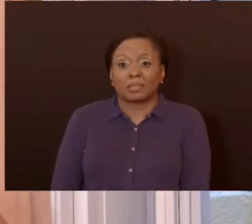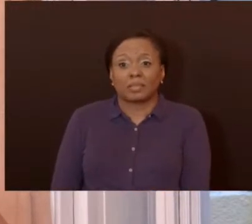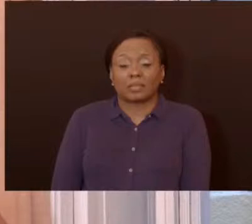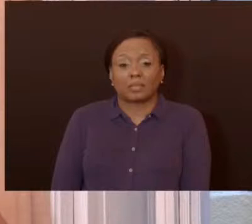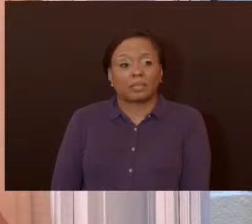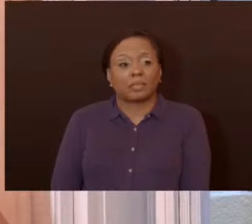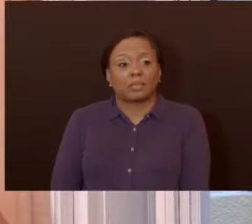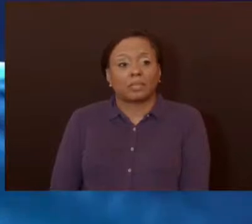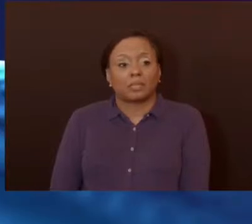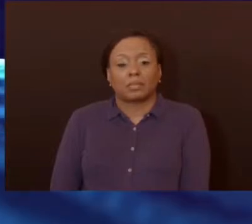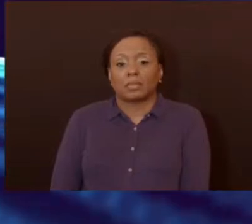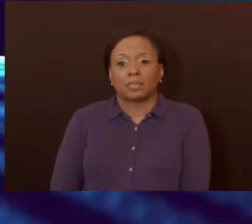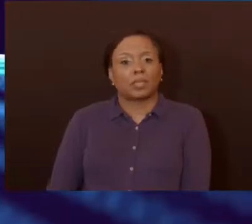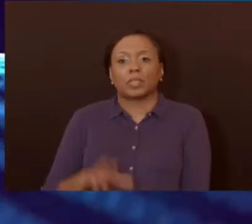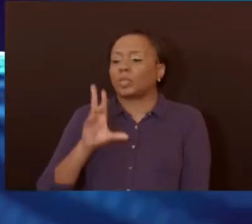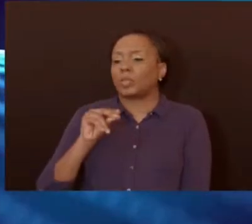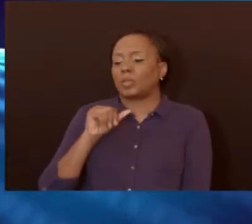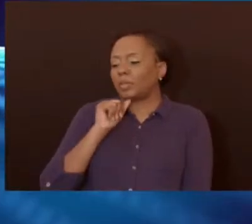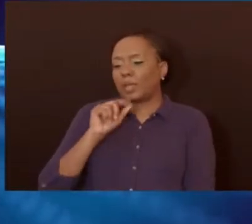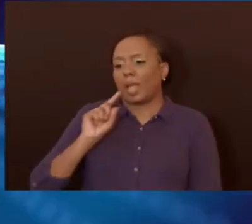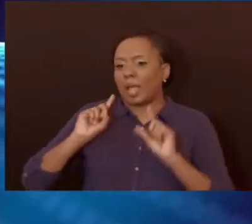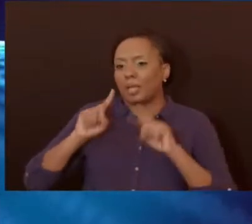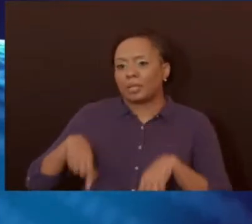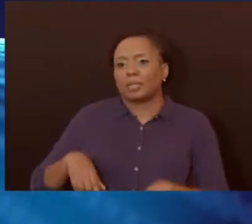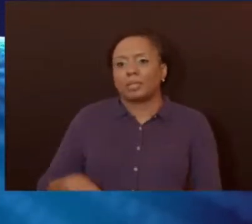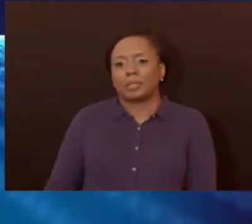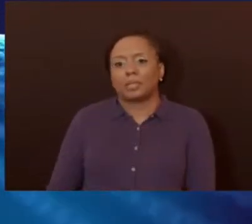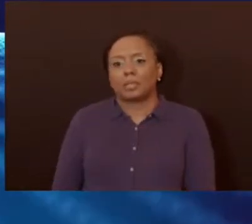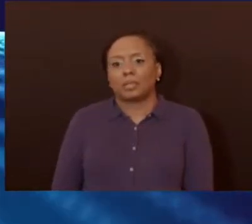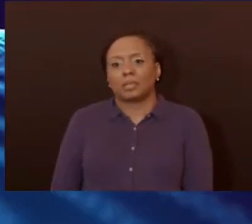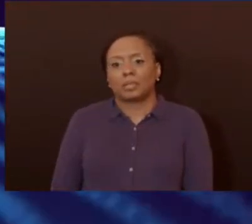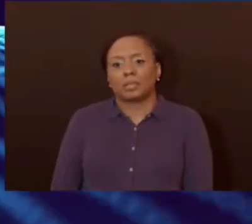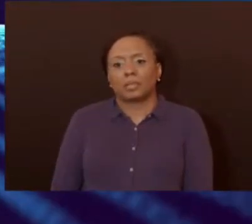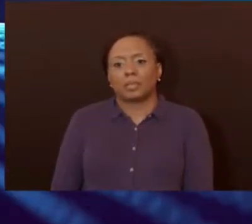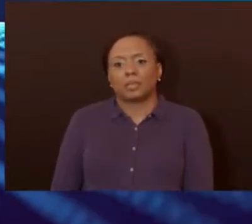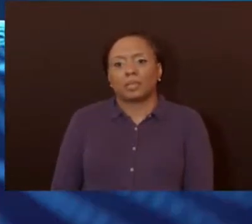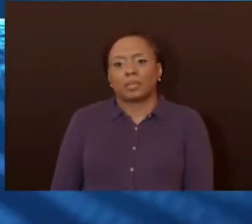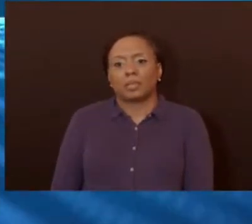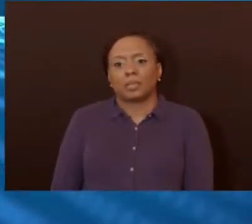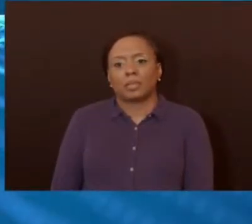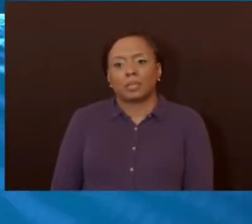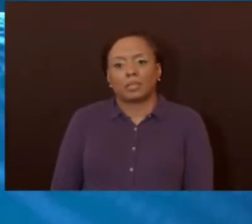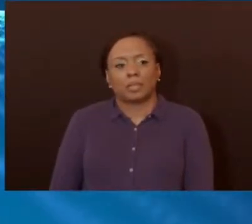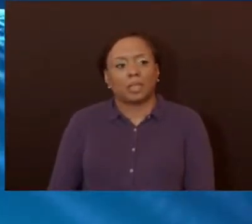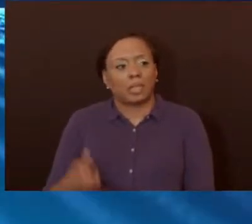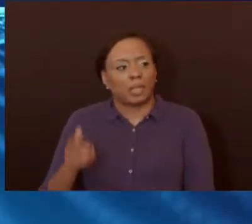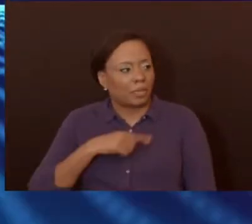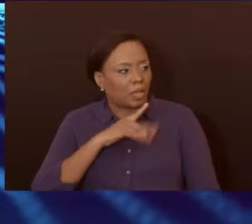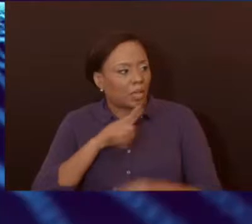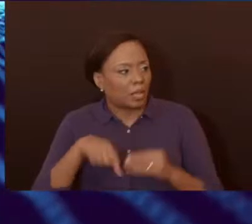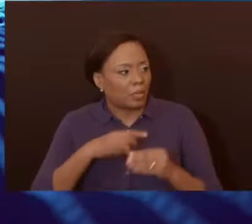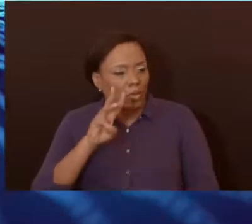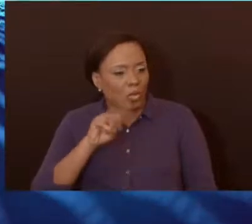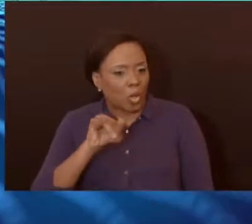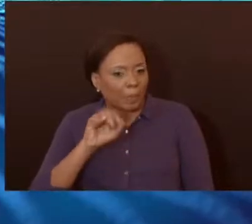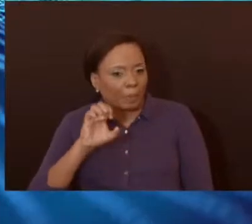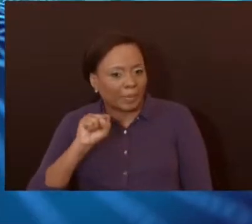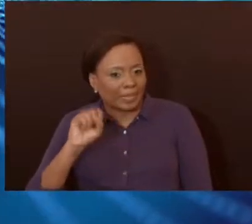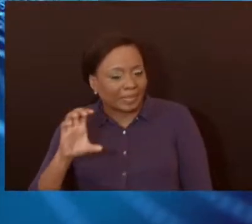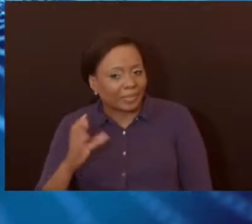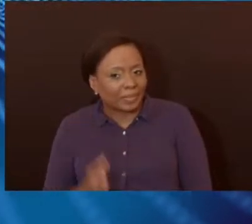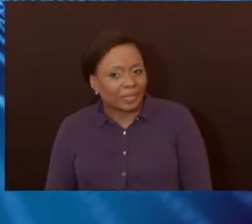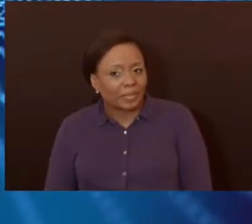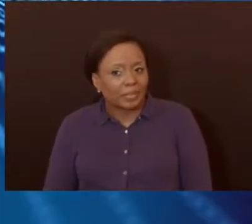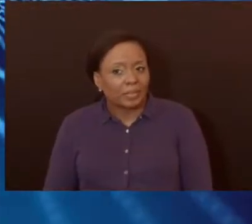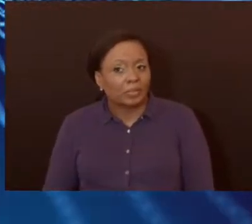Dr. Cumberbatch. When I'm saying Missy, I'm referring to the multi-symptom inflammatory syndrome, and